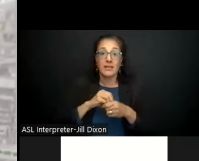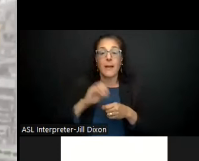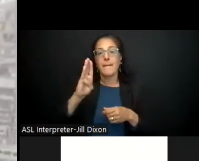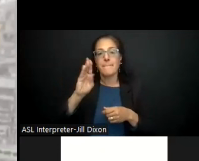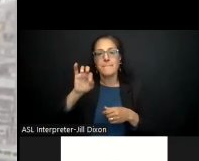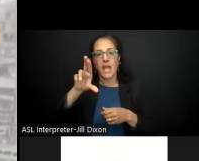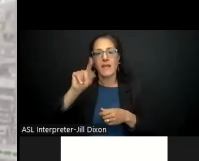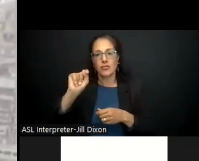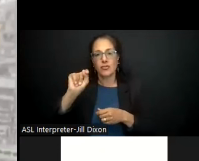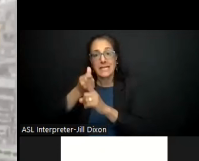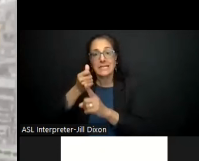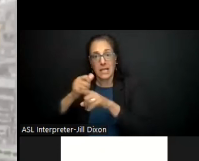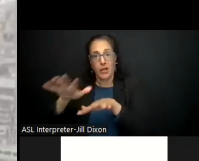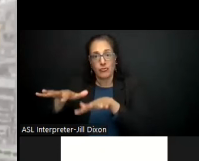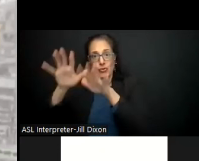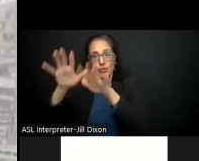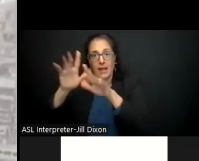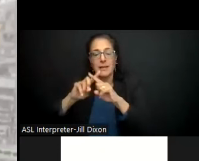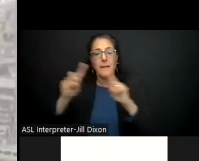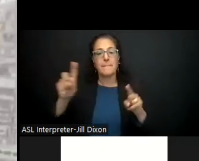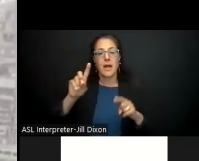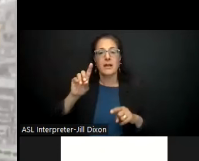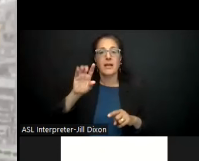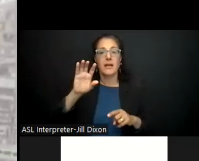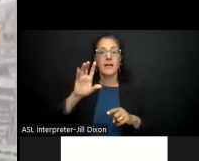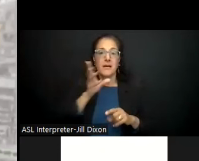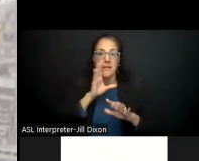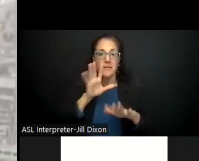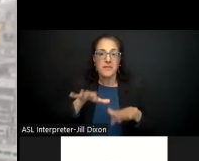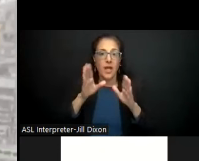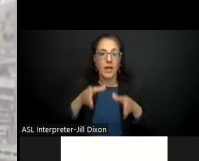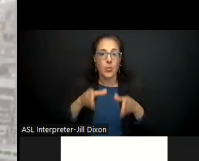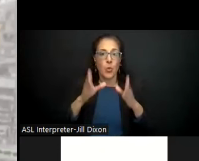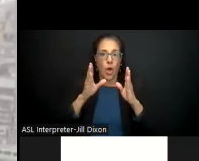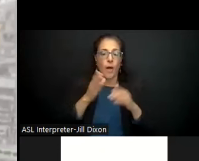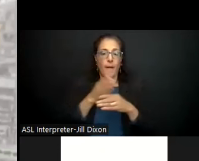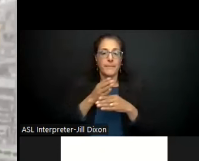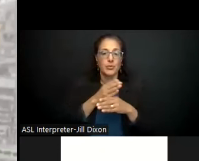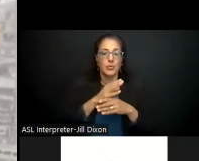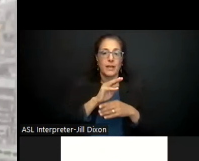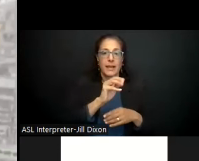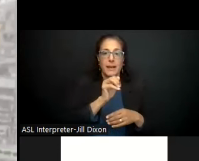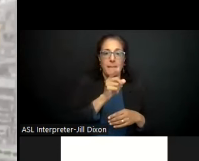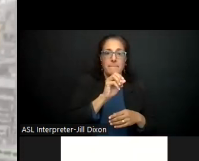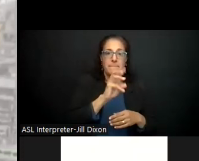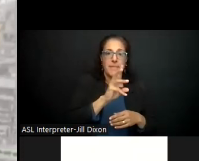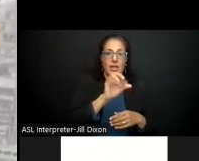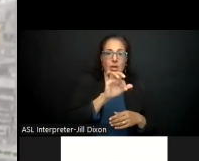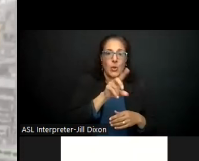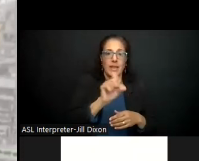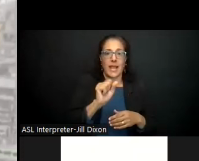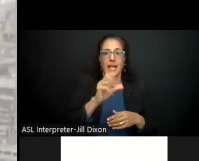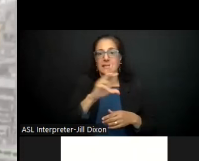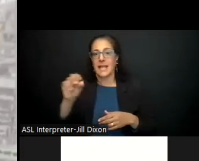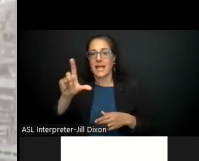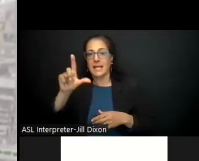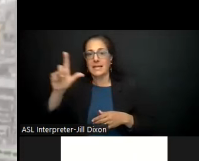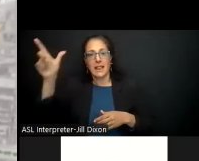in between Lincoln Park and the Meadowlands. And then again, coming up and going